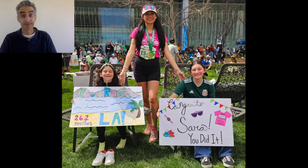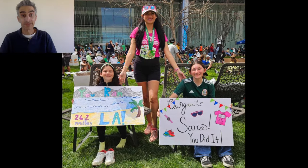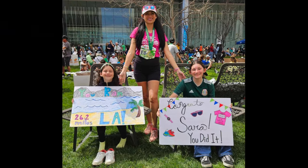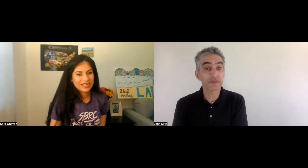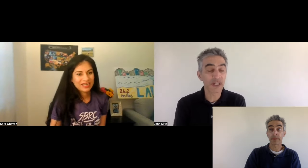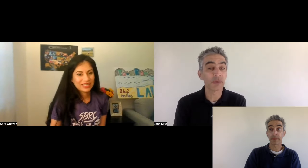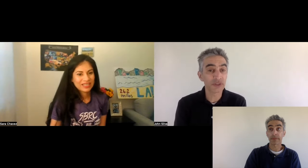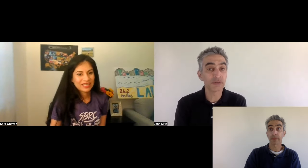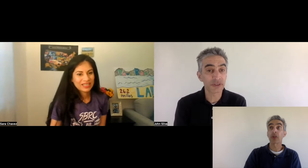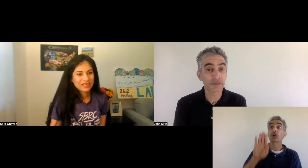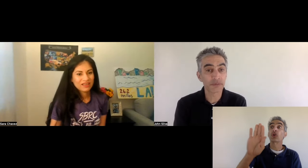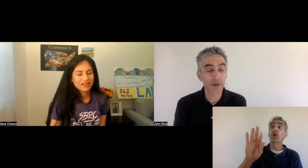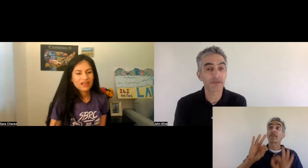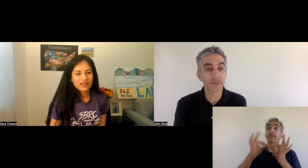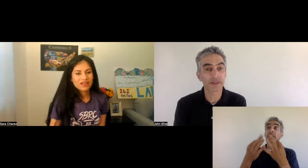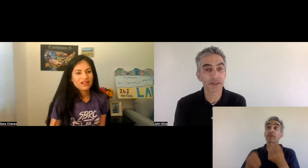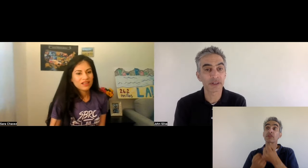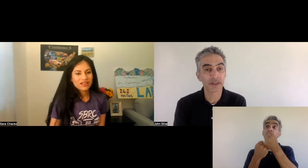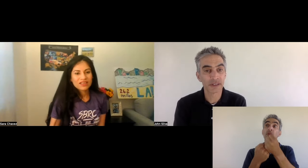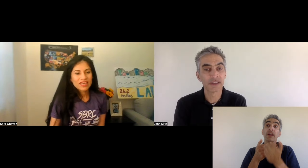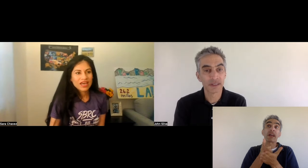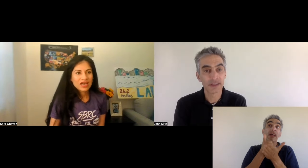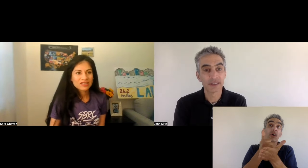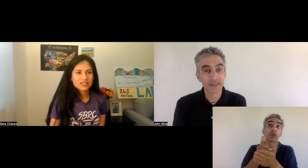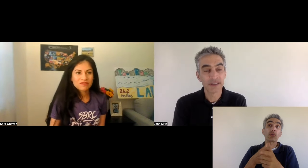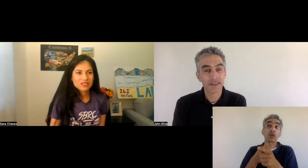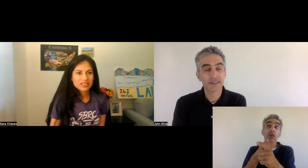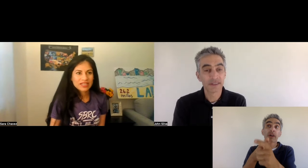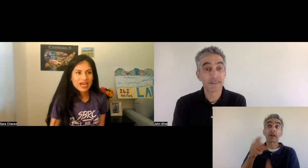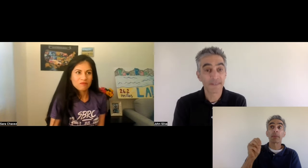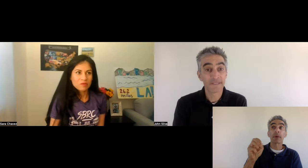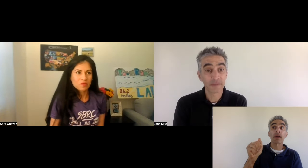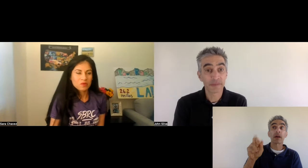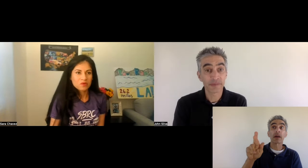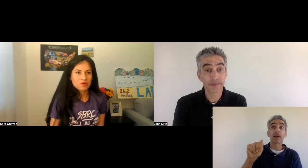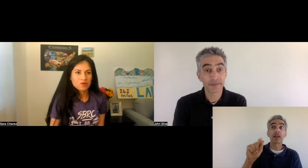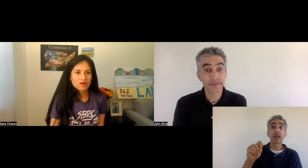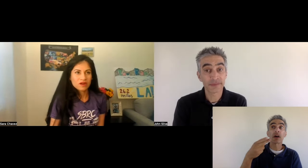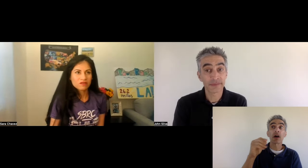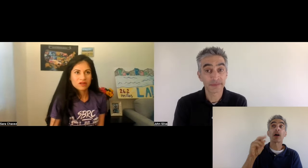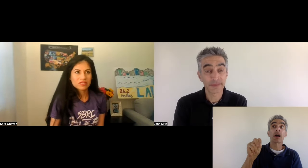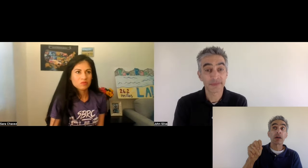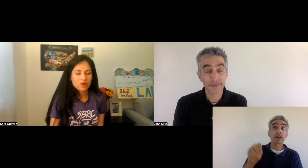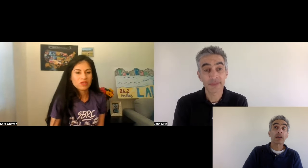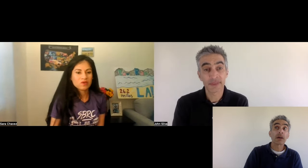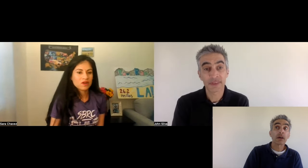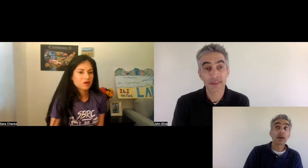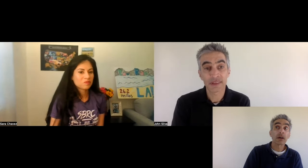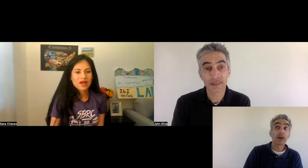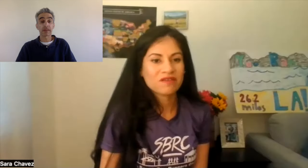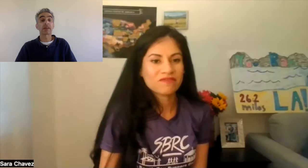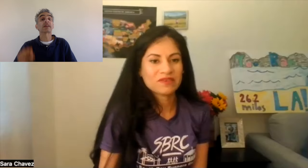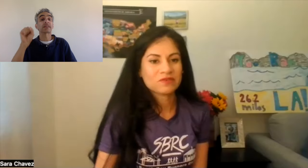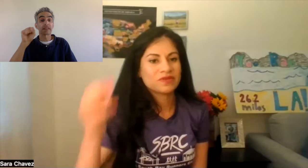your club seems to help too, to prepare for a marathon. Yeah, it just feels good to have people who are there to support you and